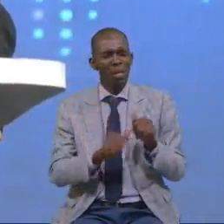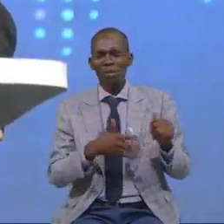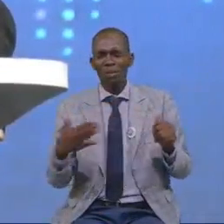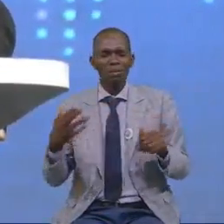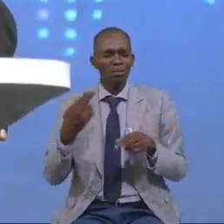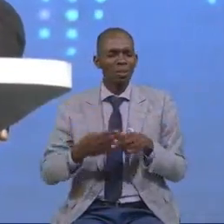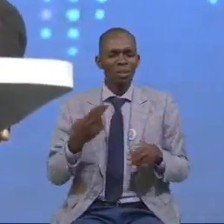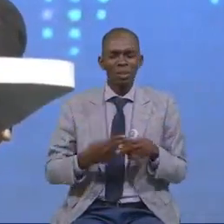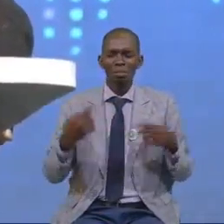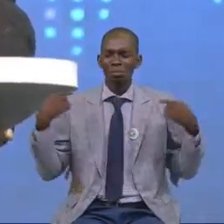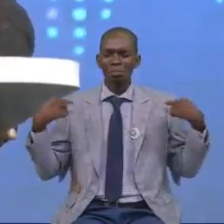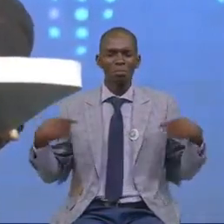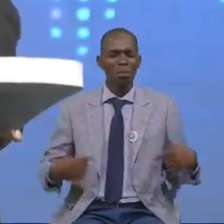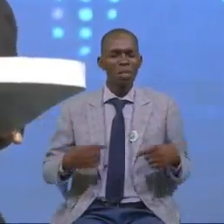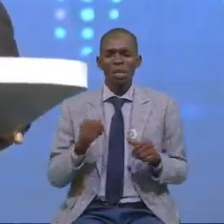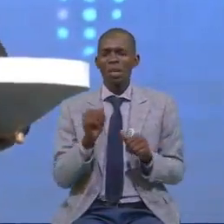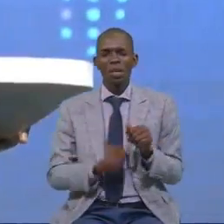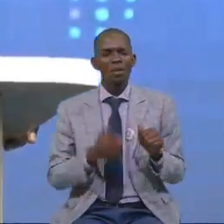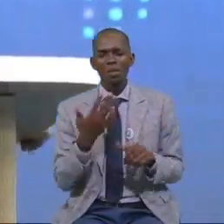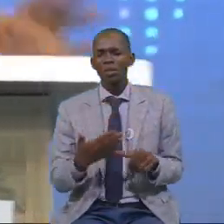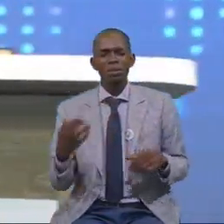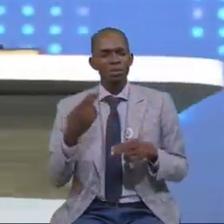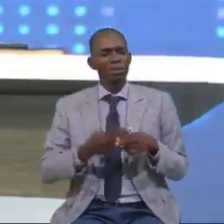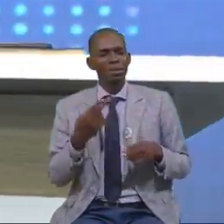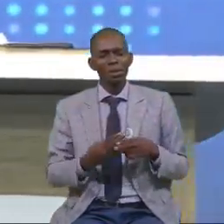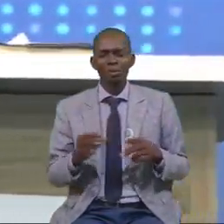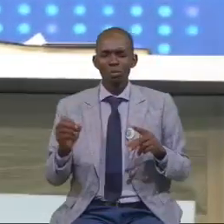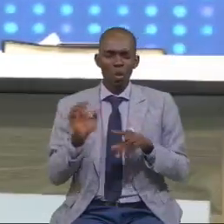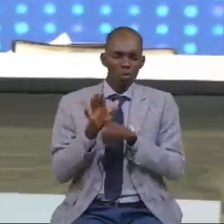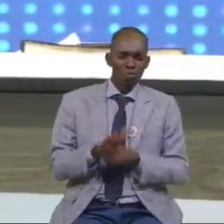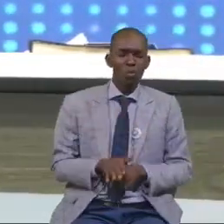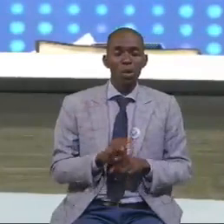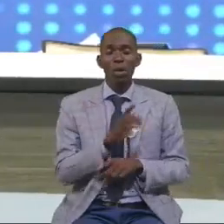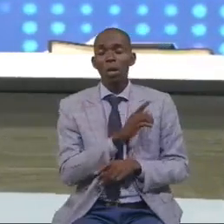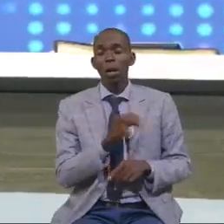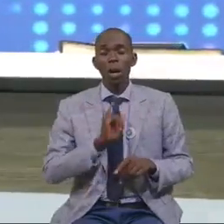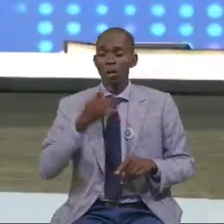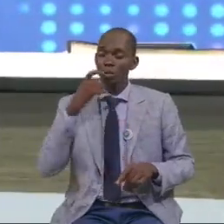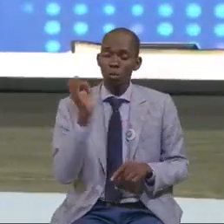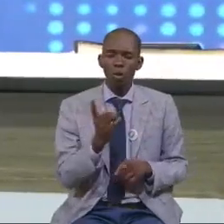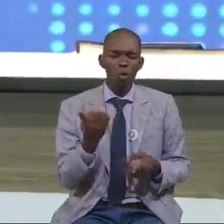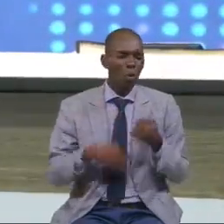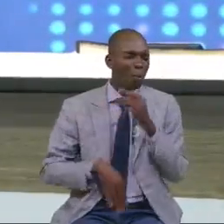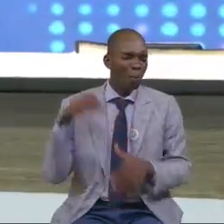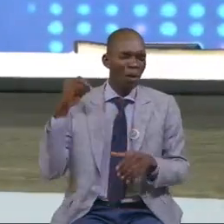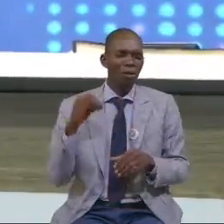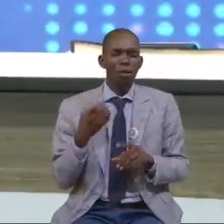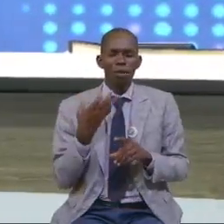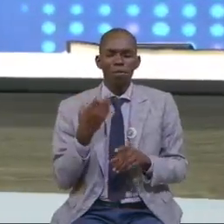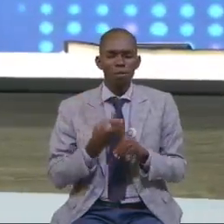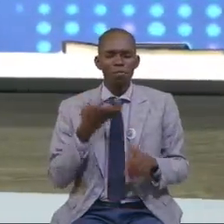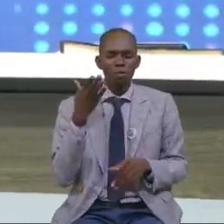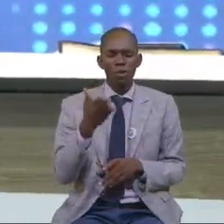affliction, everything called oppression, I command you, get out of there